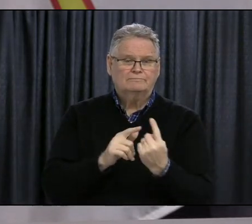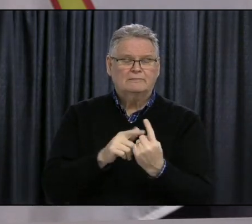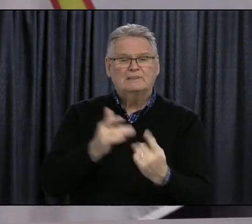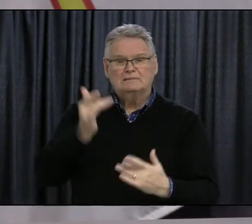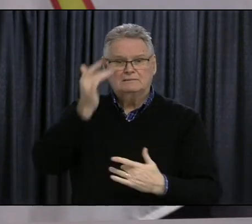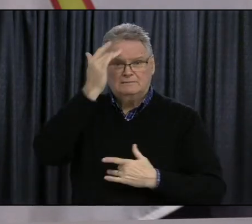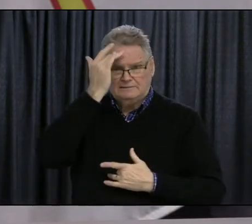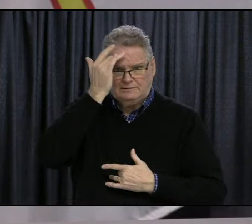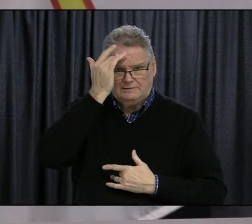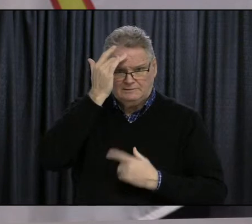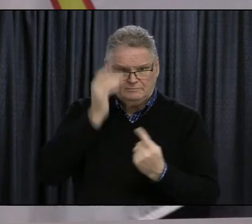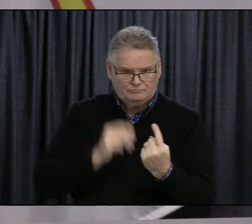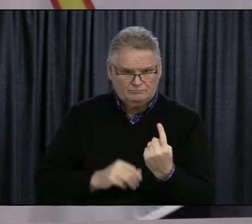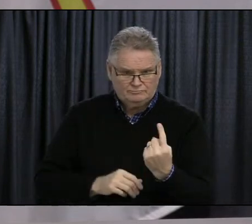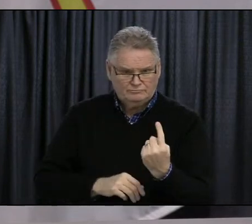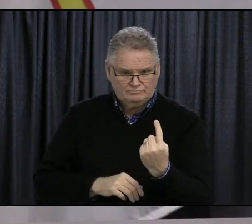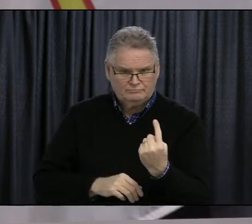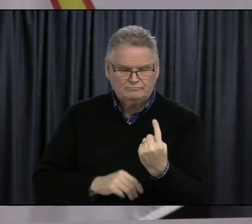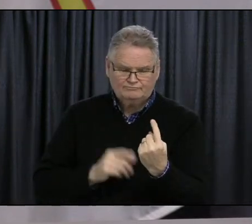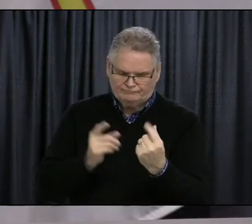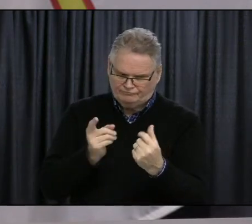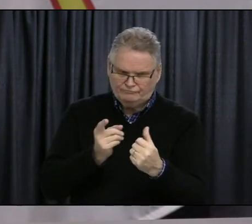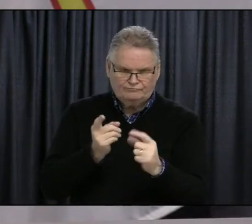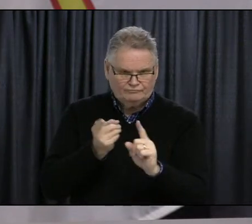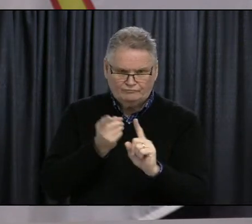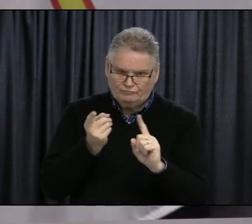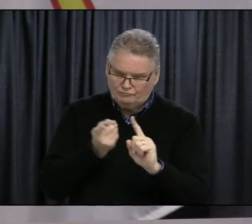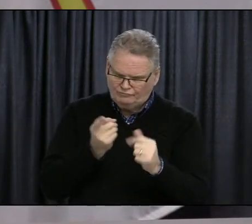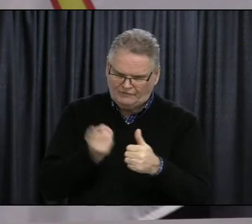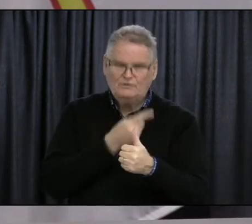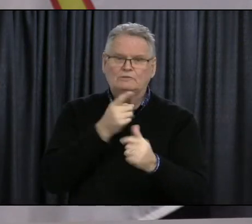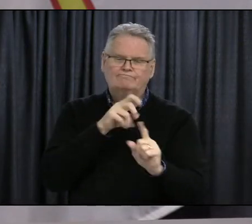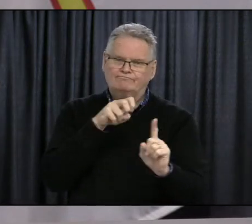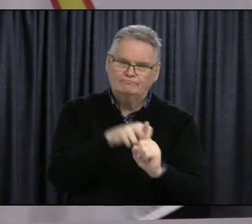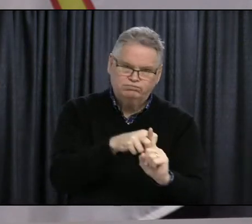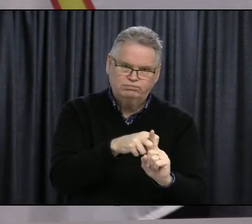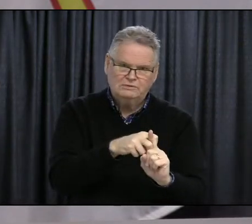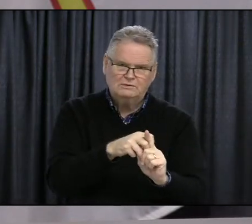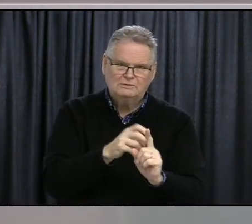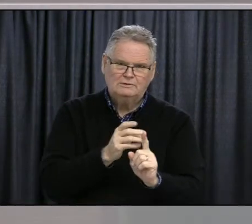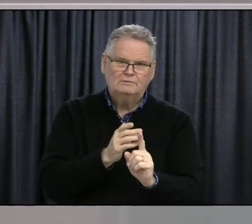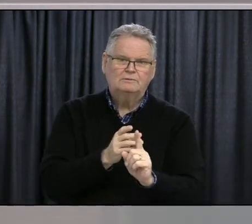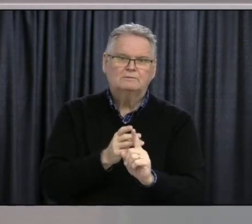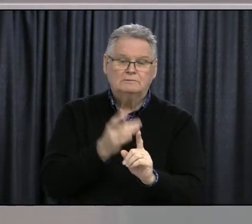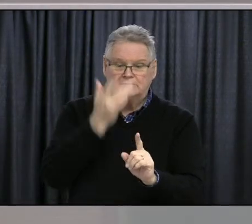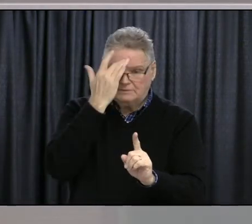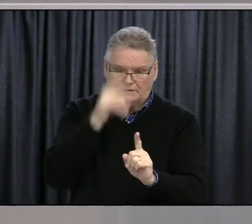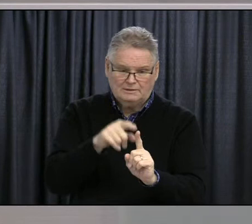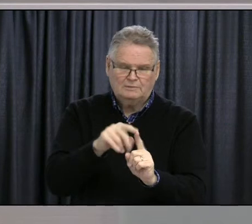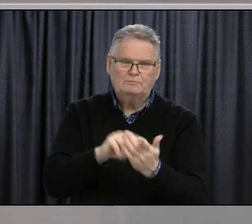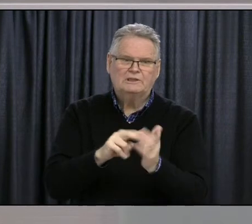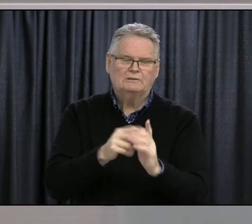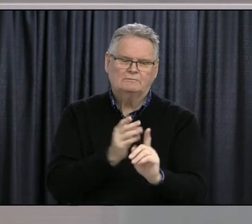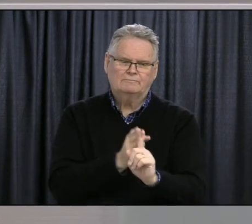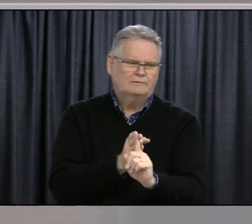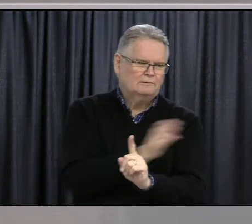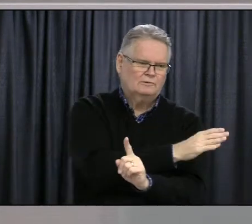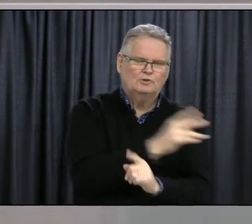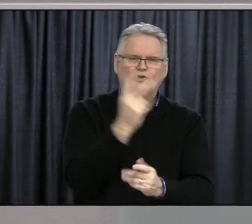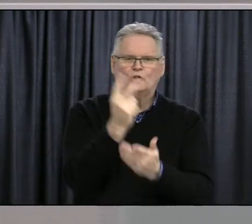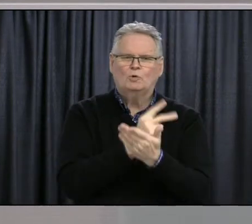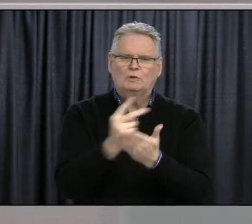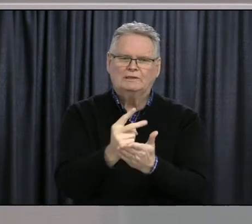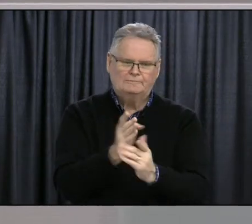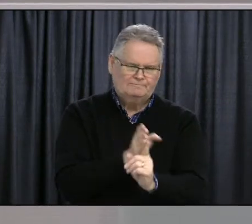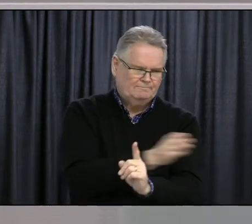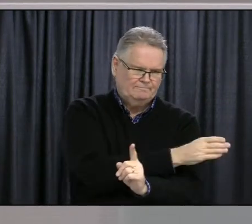beyond that, right, which is the incubation period. Okay, thank you. Our next